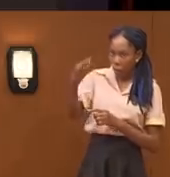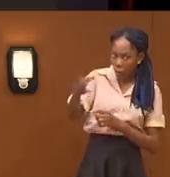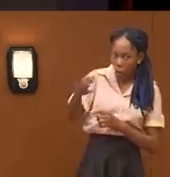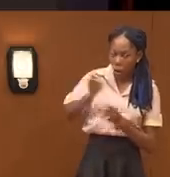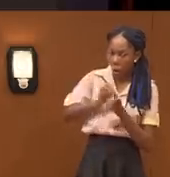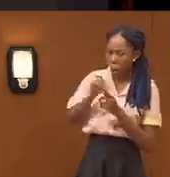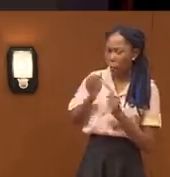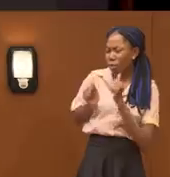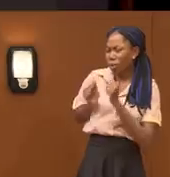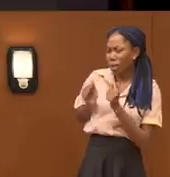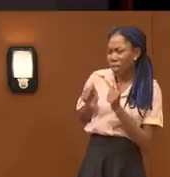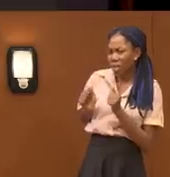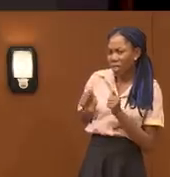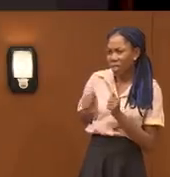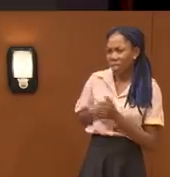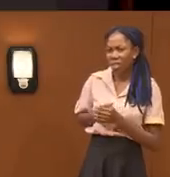advance. I don't understand.